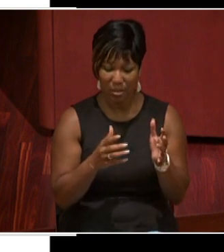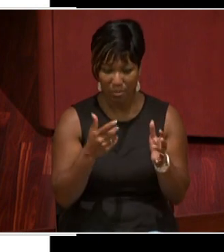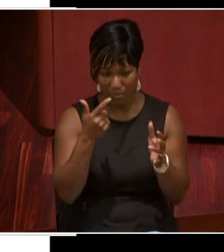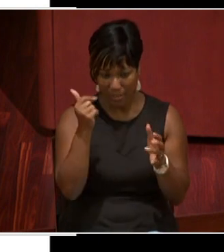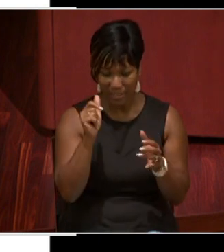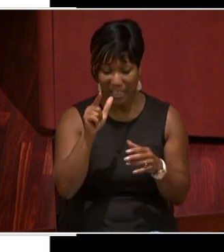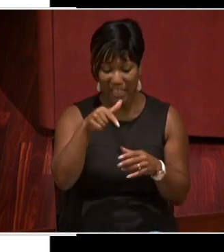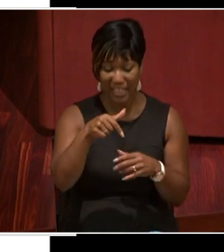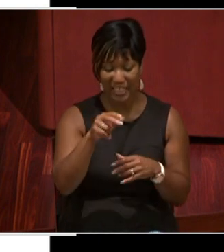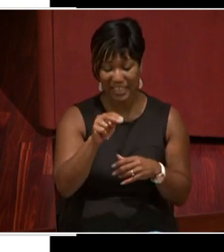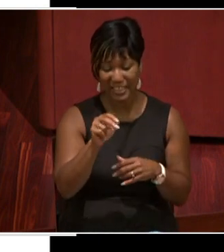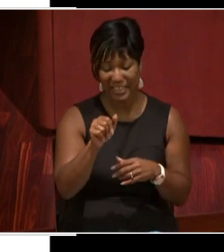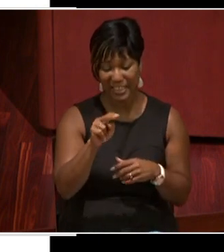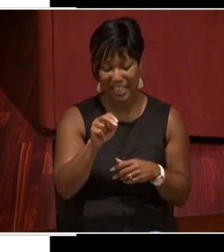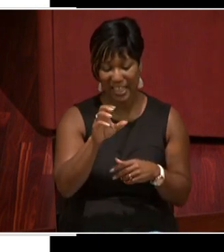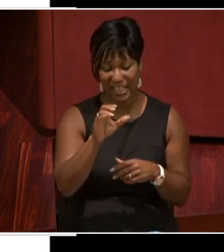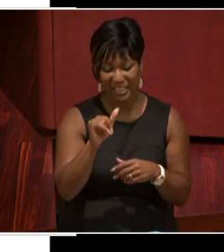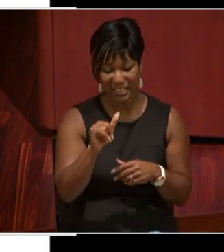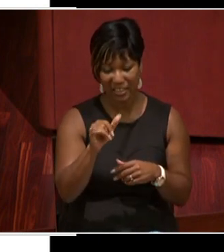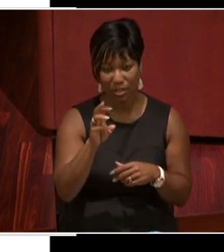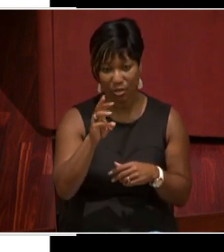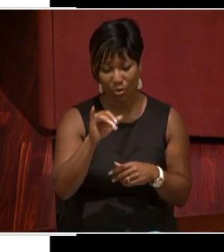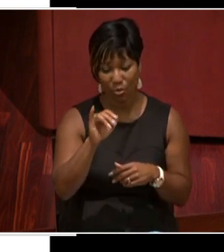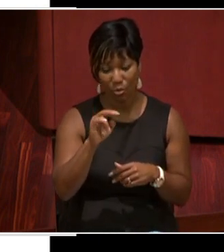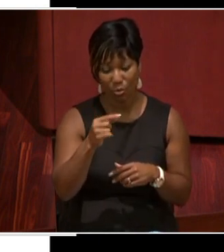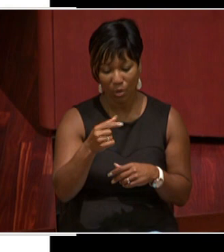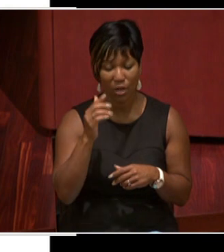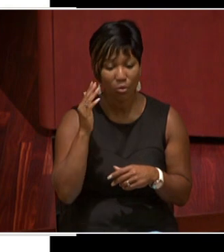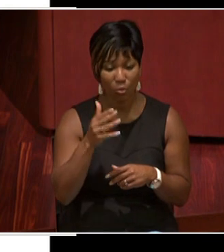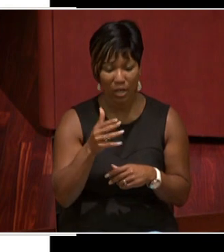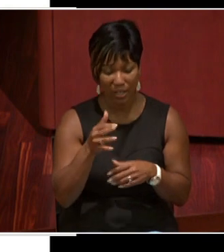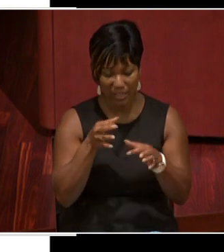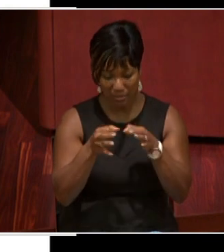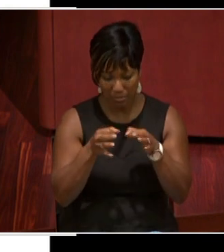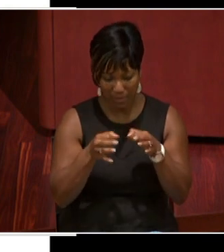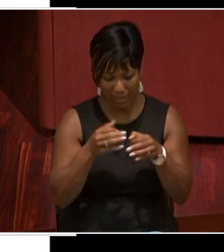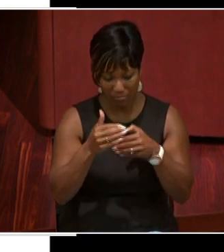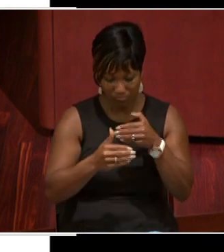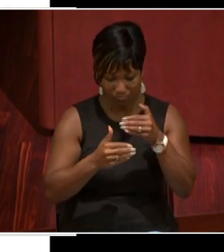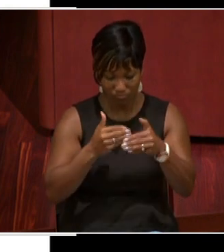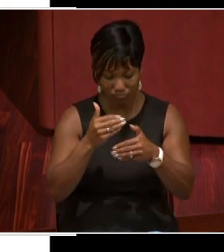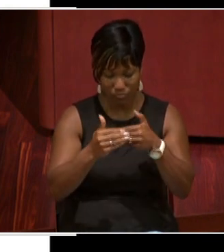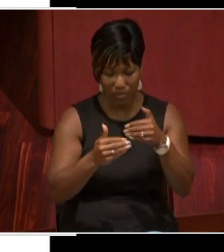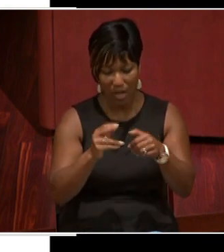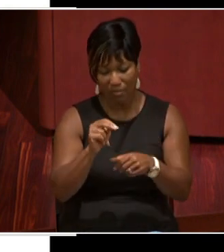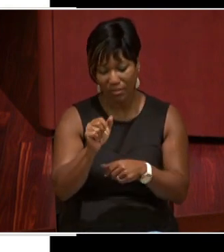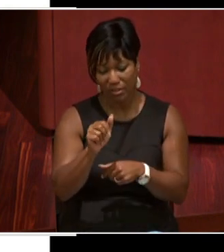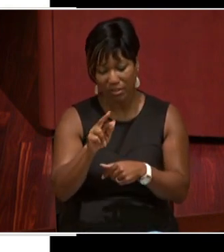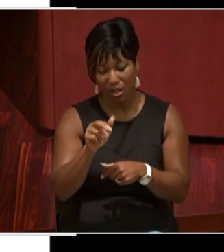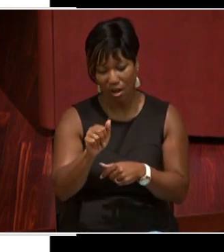Wing will be giving you a step-by-step tutorial of the National Archives website.